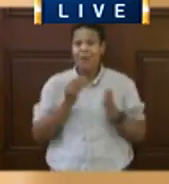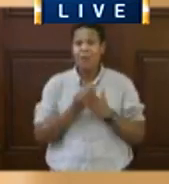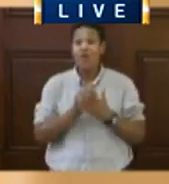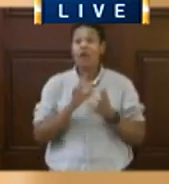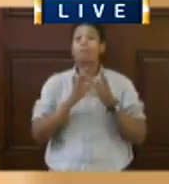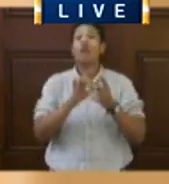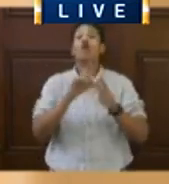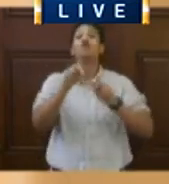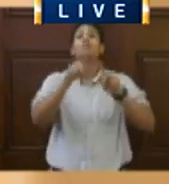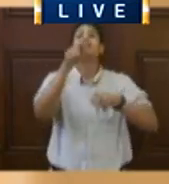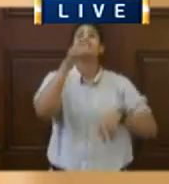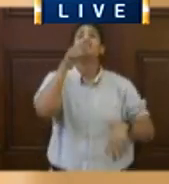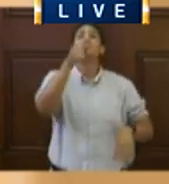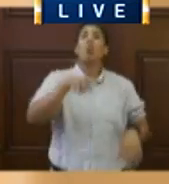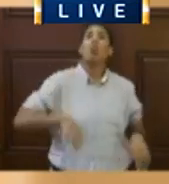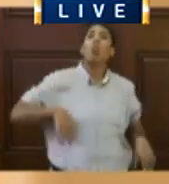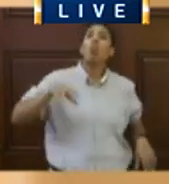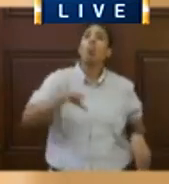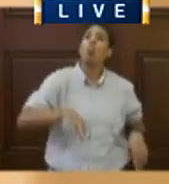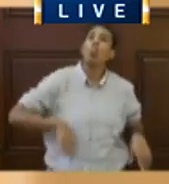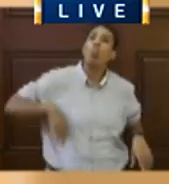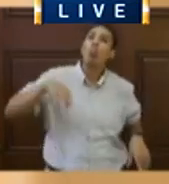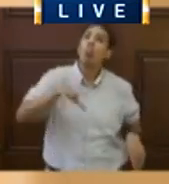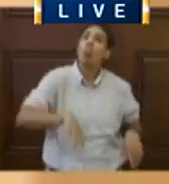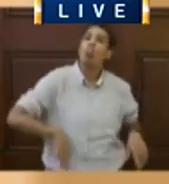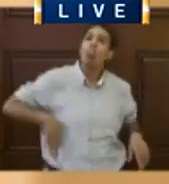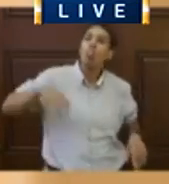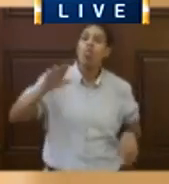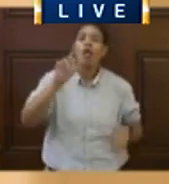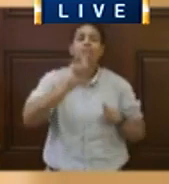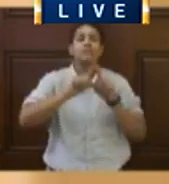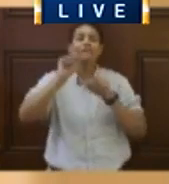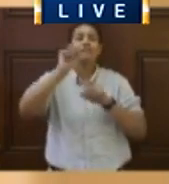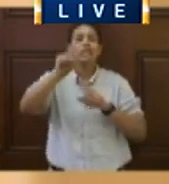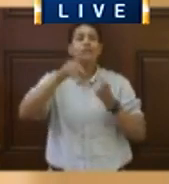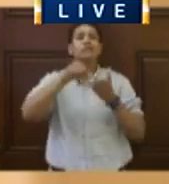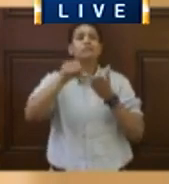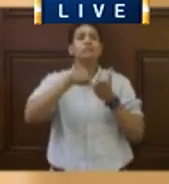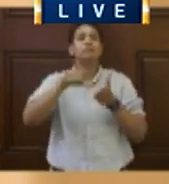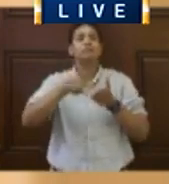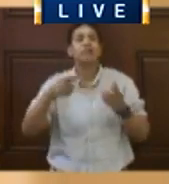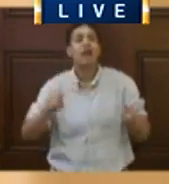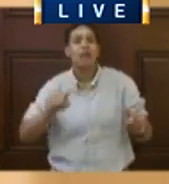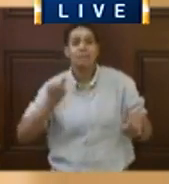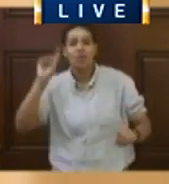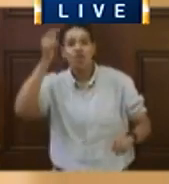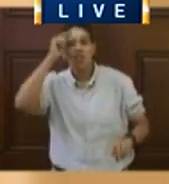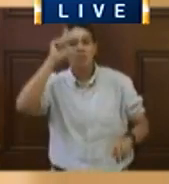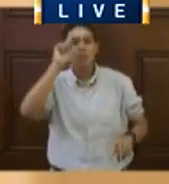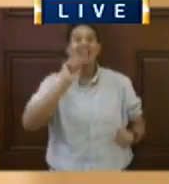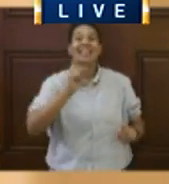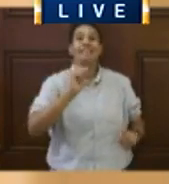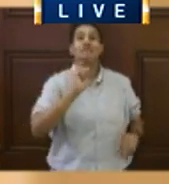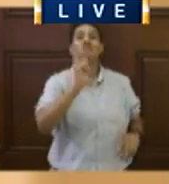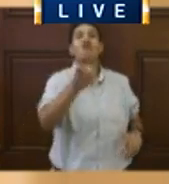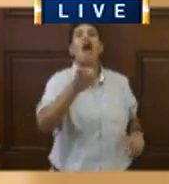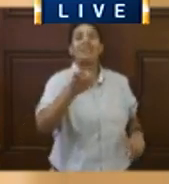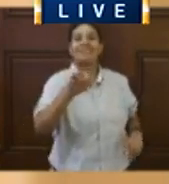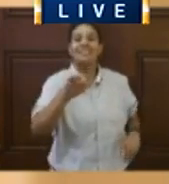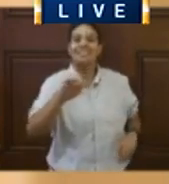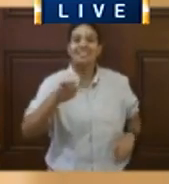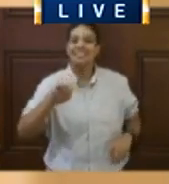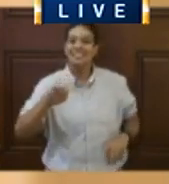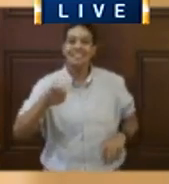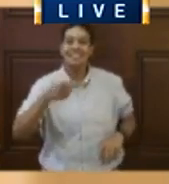that you have paid over to the government. The government is going to give a grant to individuals that they're not entitled to, that they have